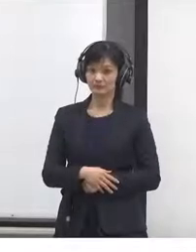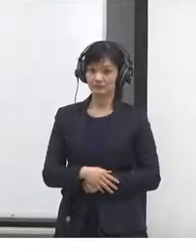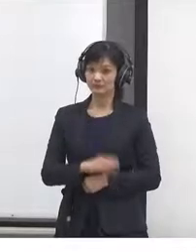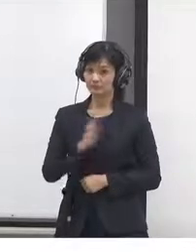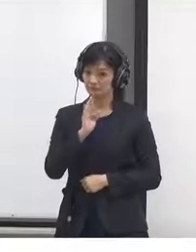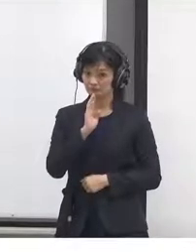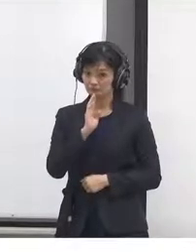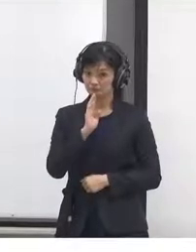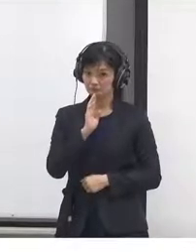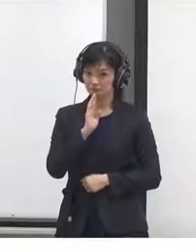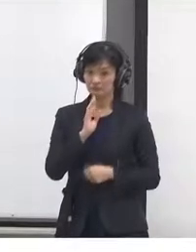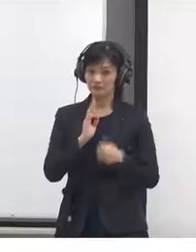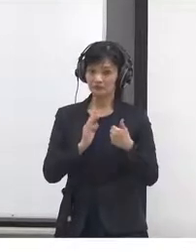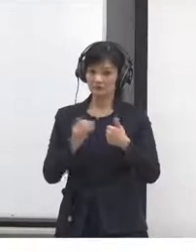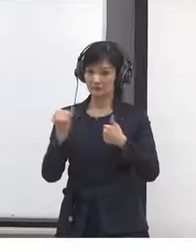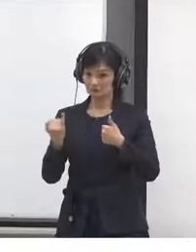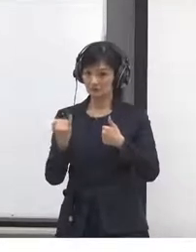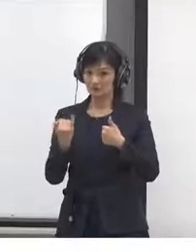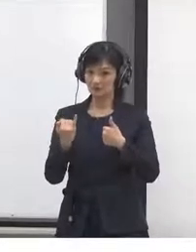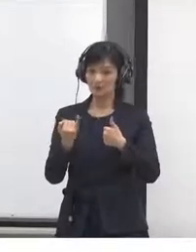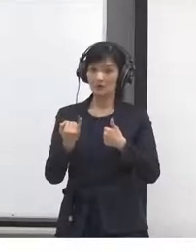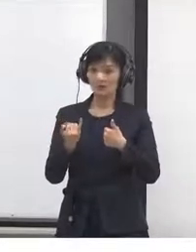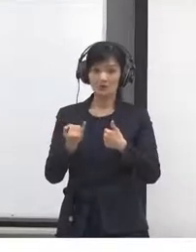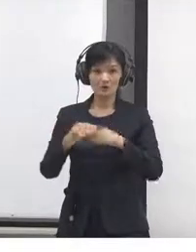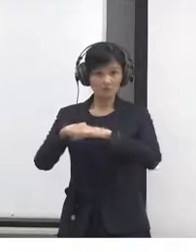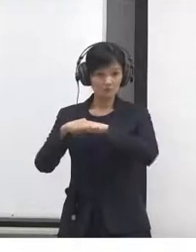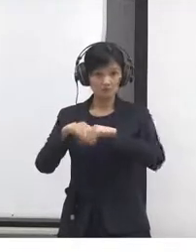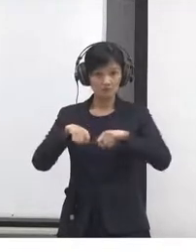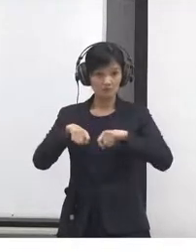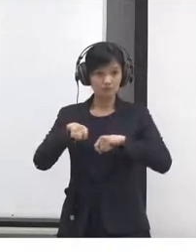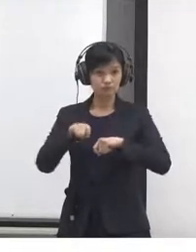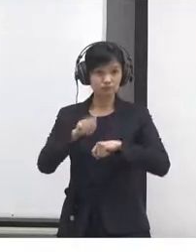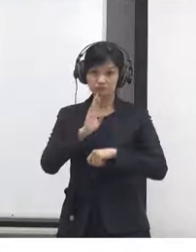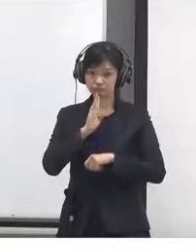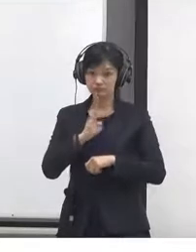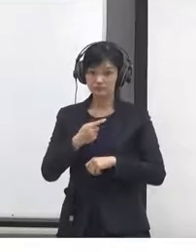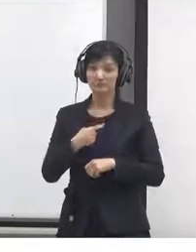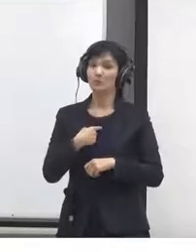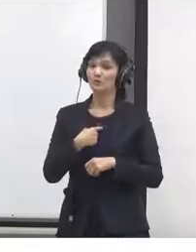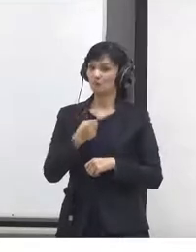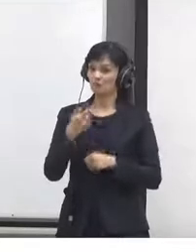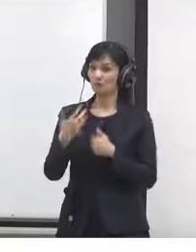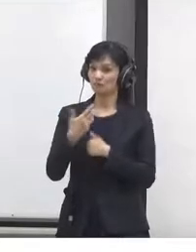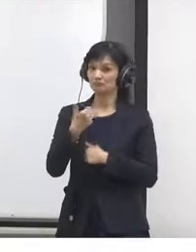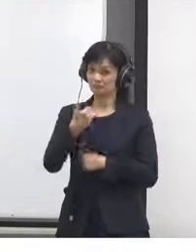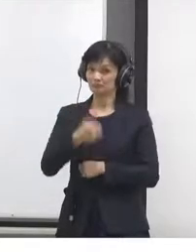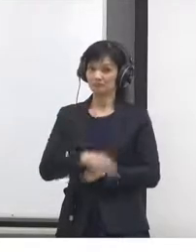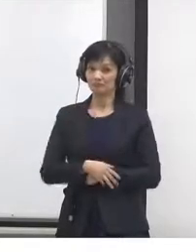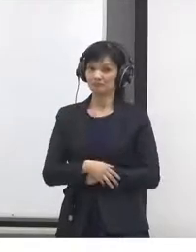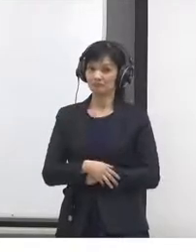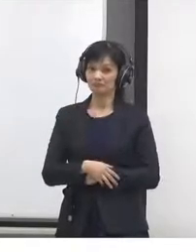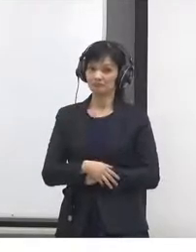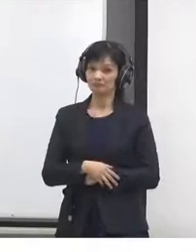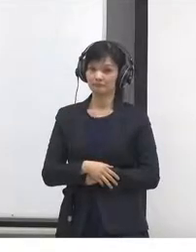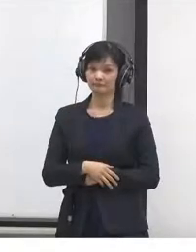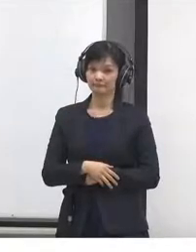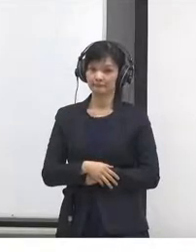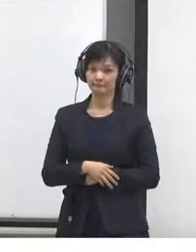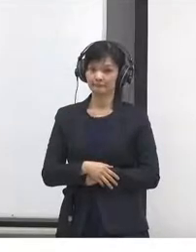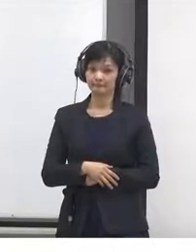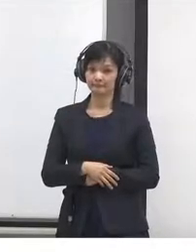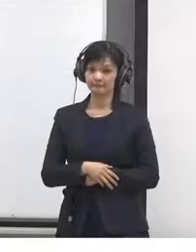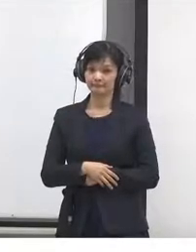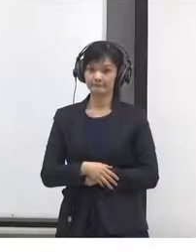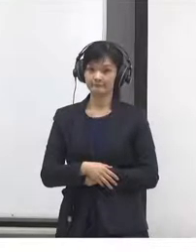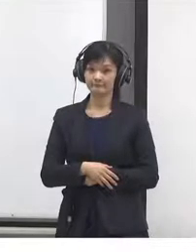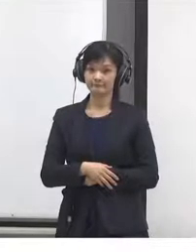Yes. Oh yeah, no. So that's a great question. And like it's very much encoded in